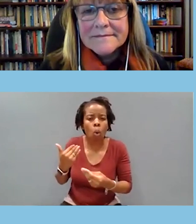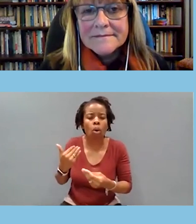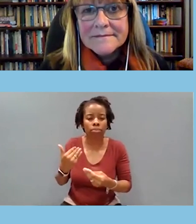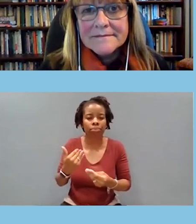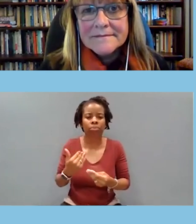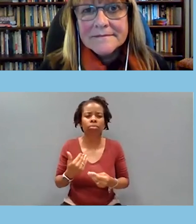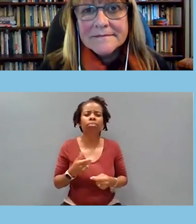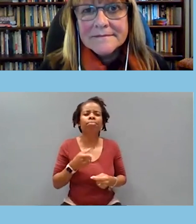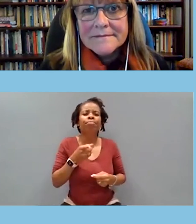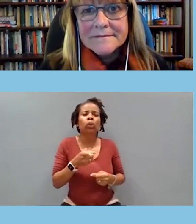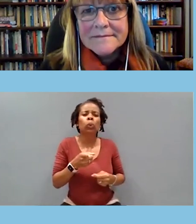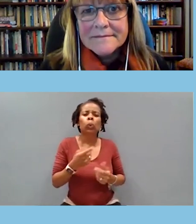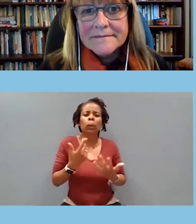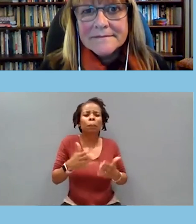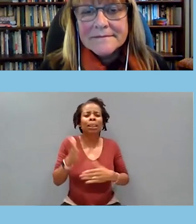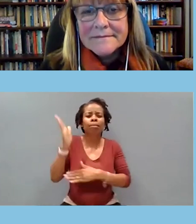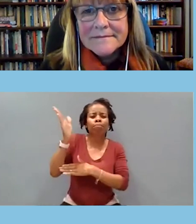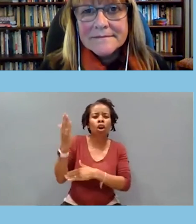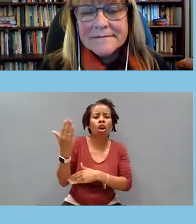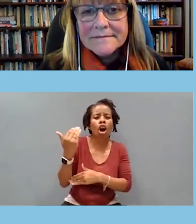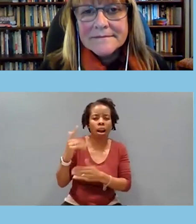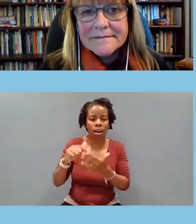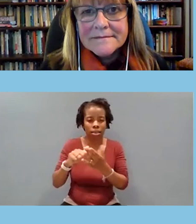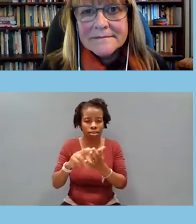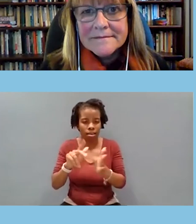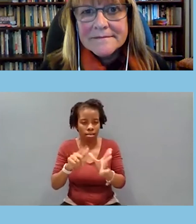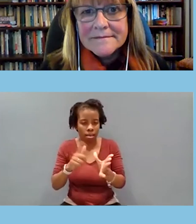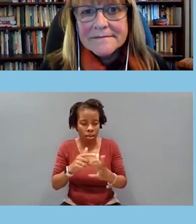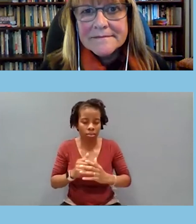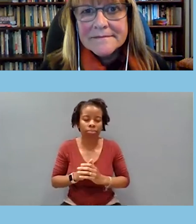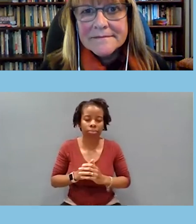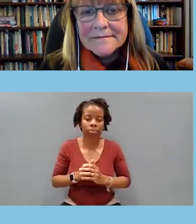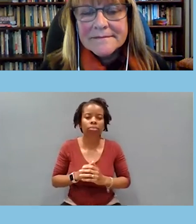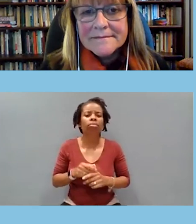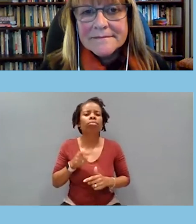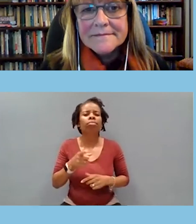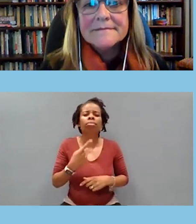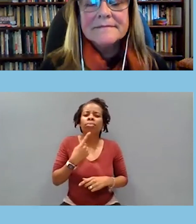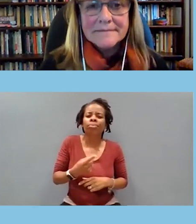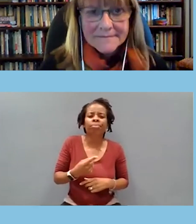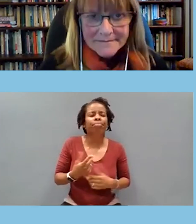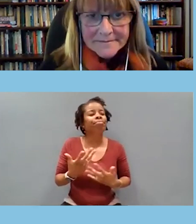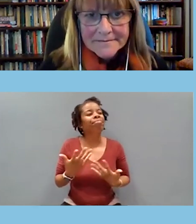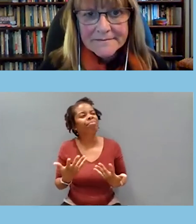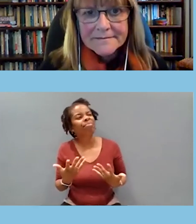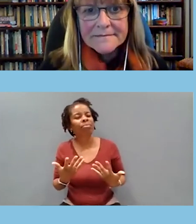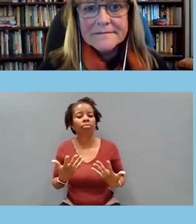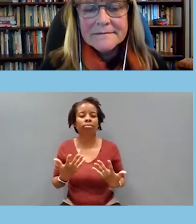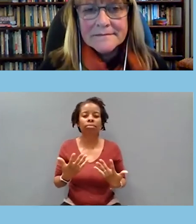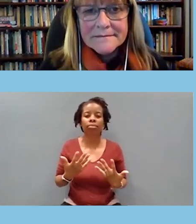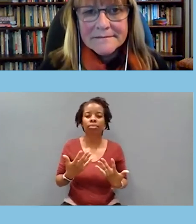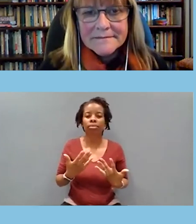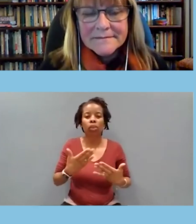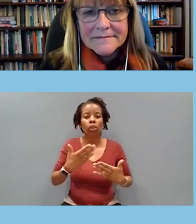how there are all of these provisions that we kind of that the generality of people working maybe in